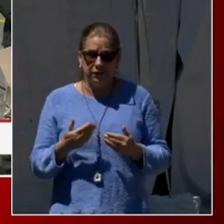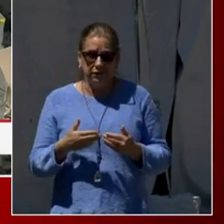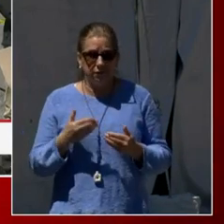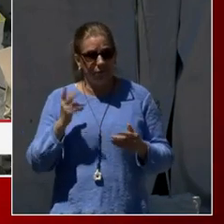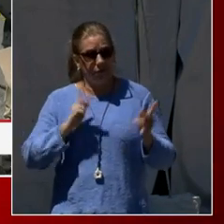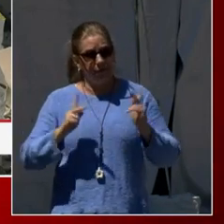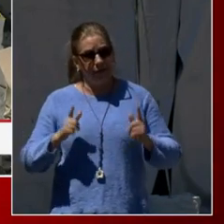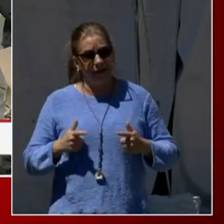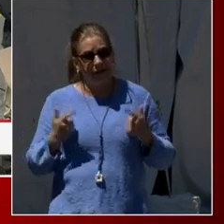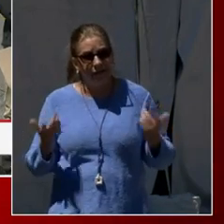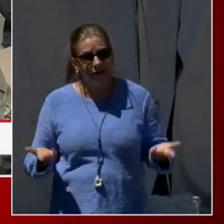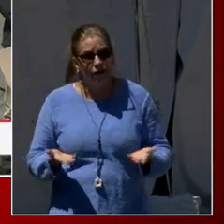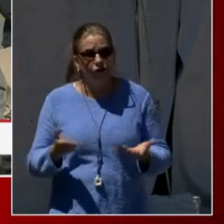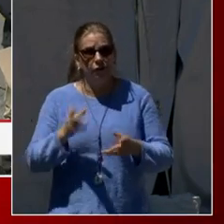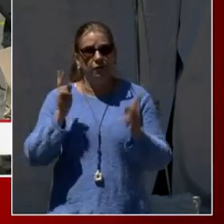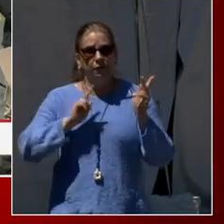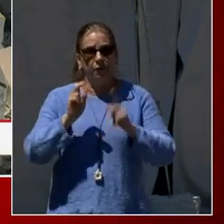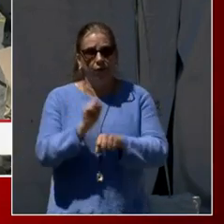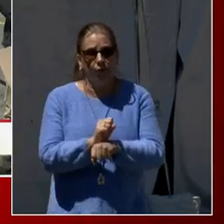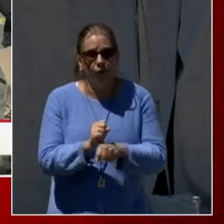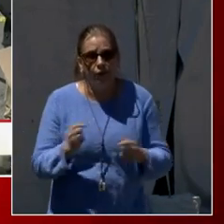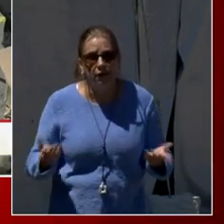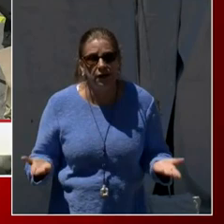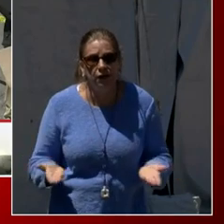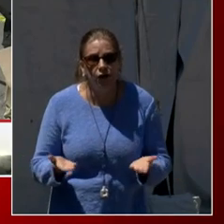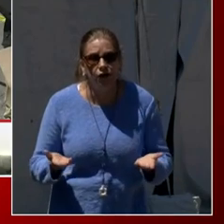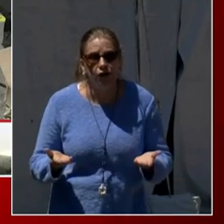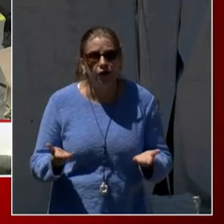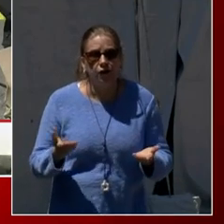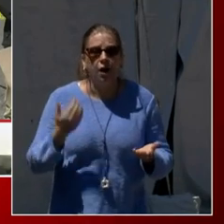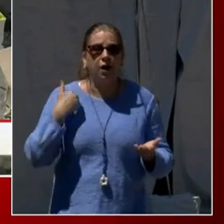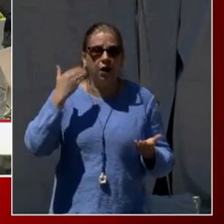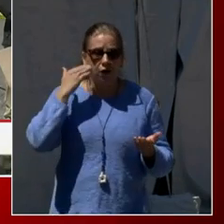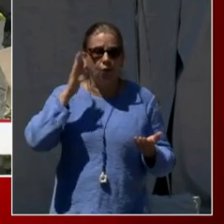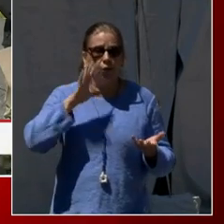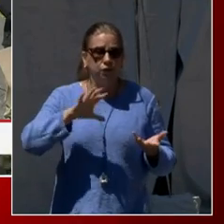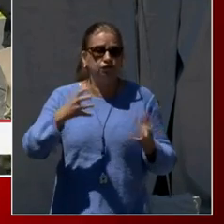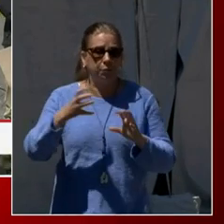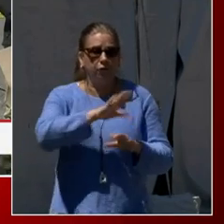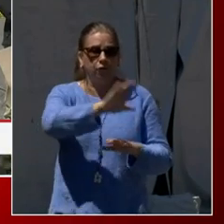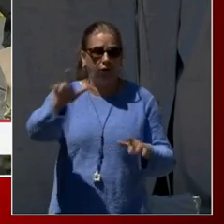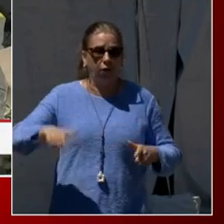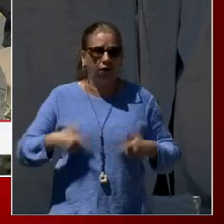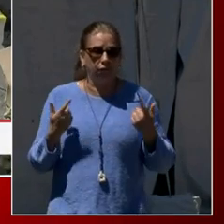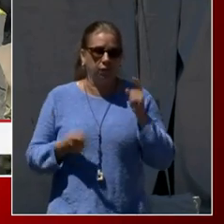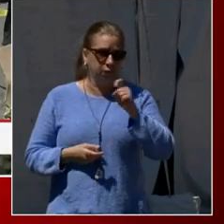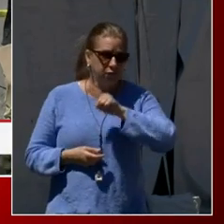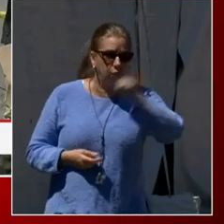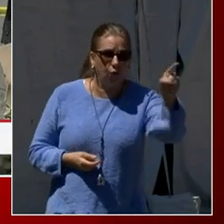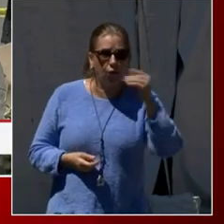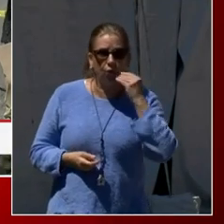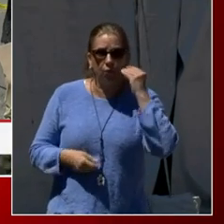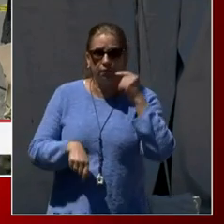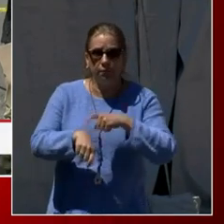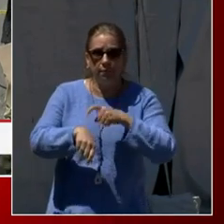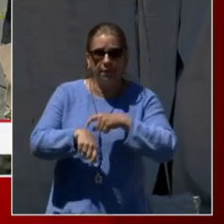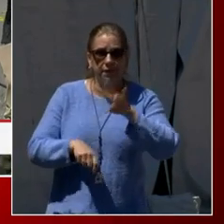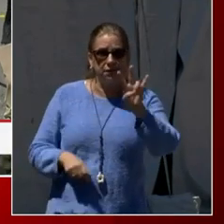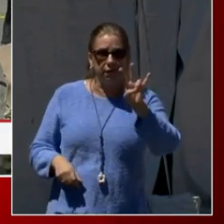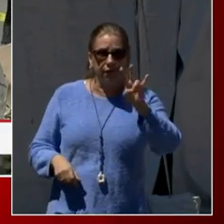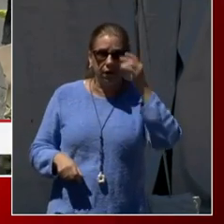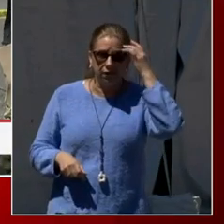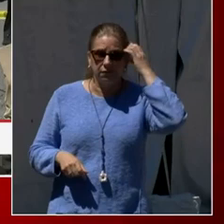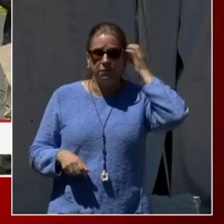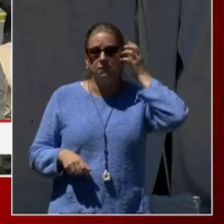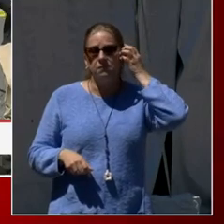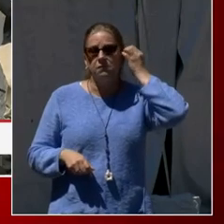of Columbia. This will disrupt your lives. This is a decision that was forced upon us by the